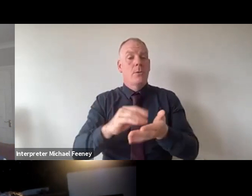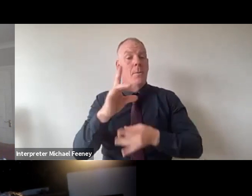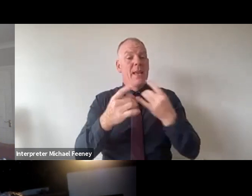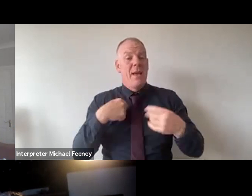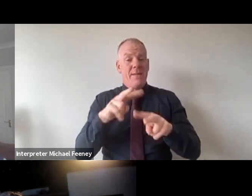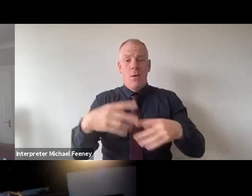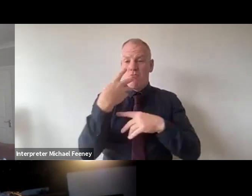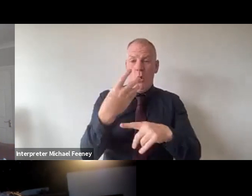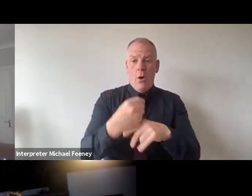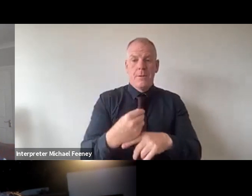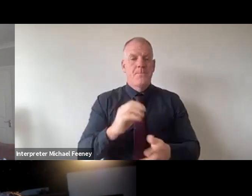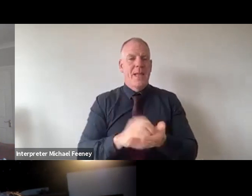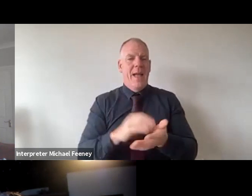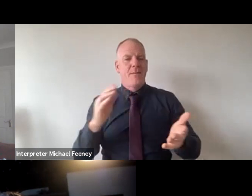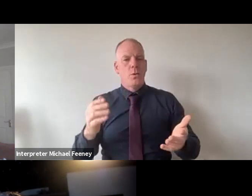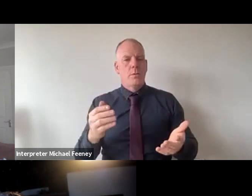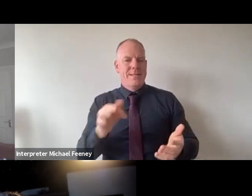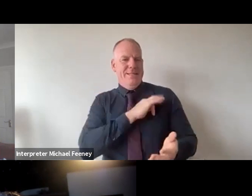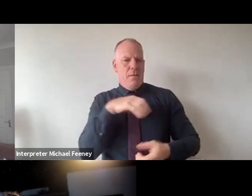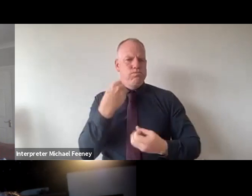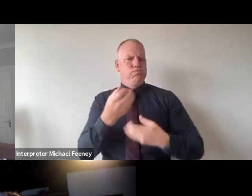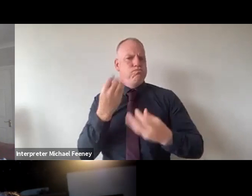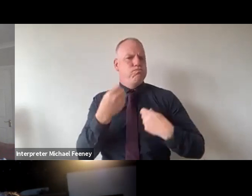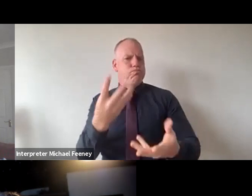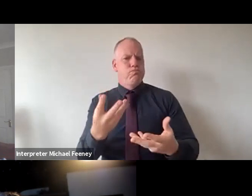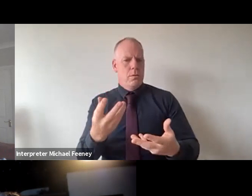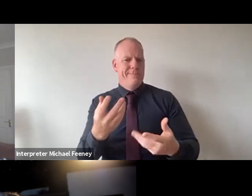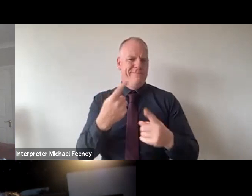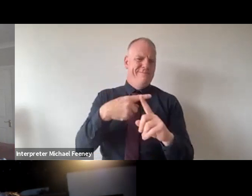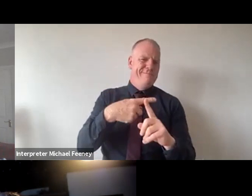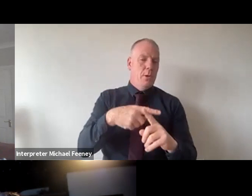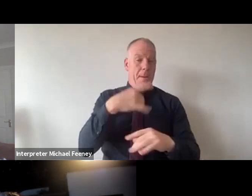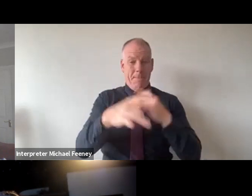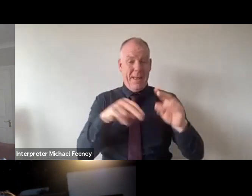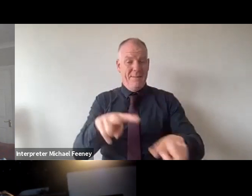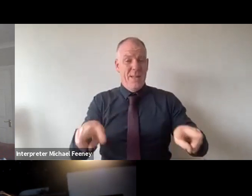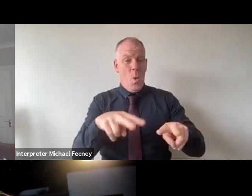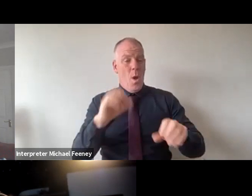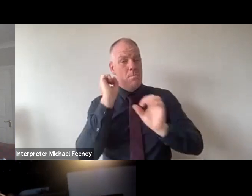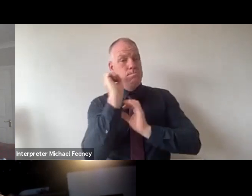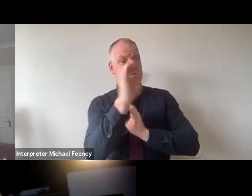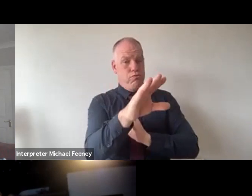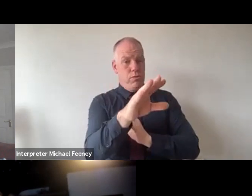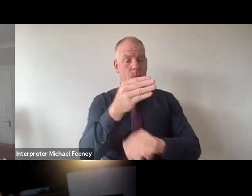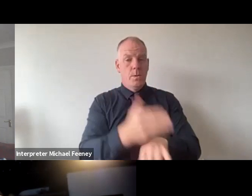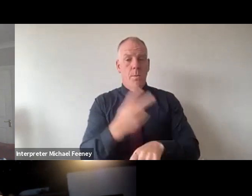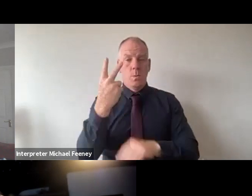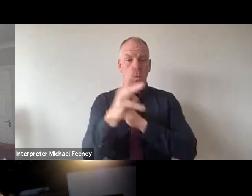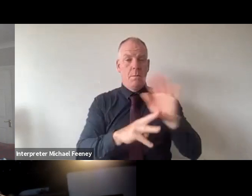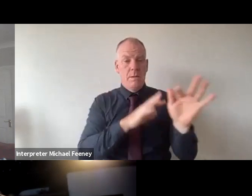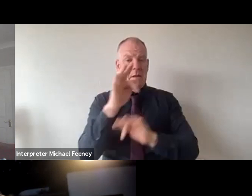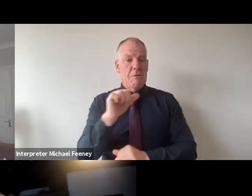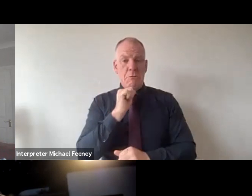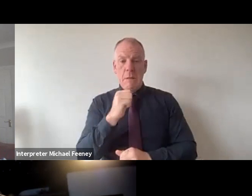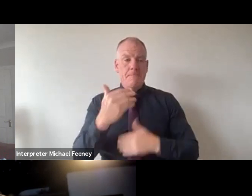application, you had to kind of sell yourself why you'd be an ideal fit. So I made the video application, submitted it. 2 months went by, didn't